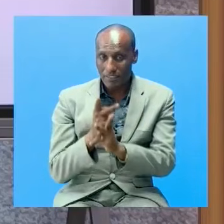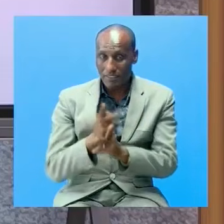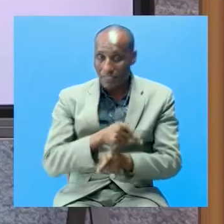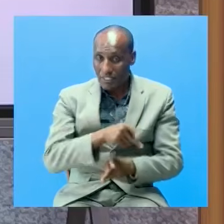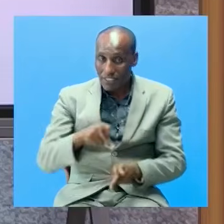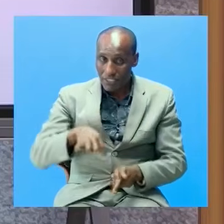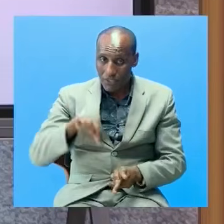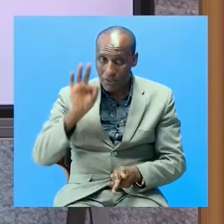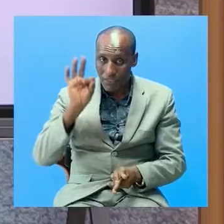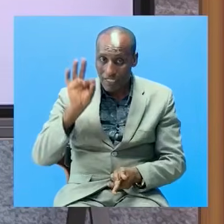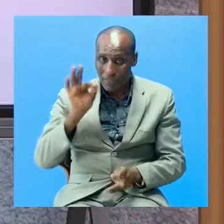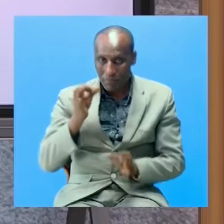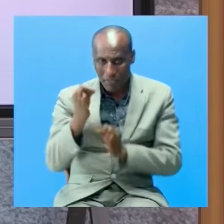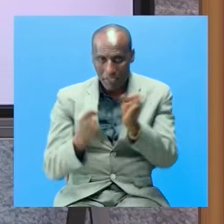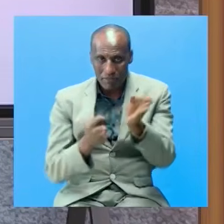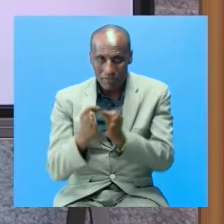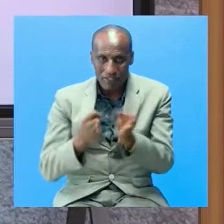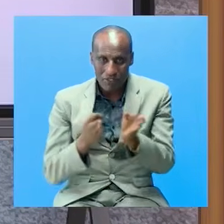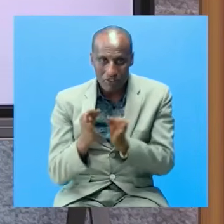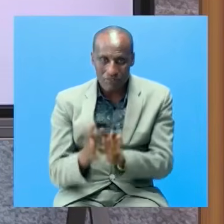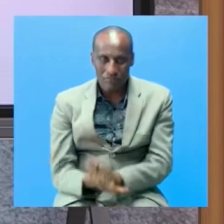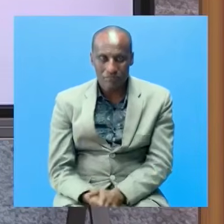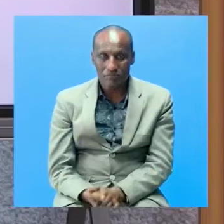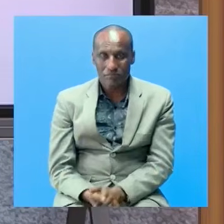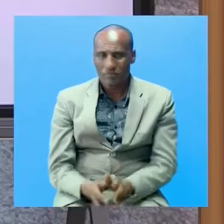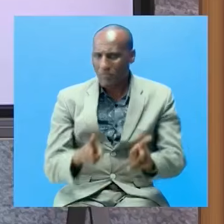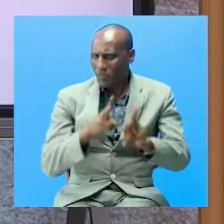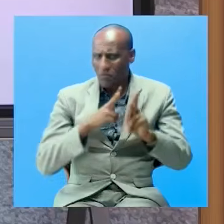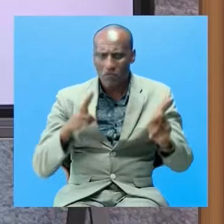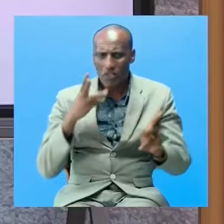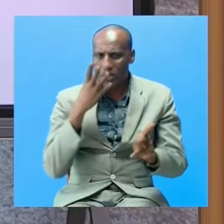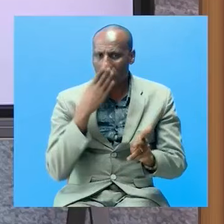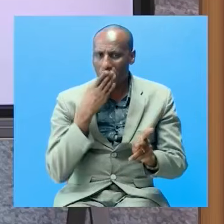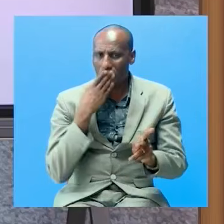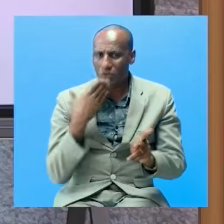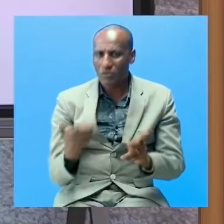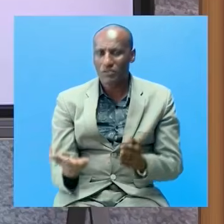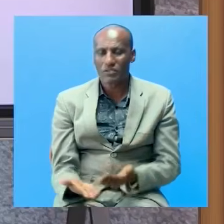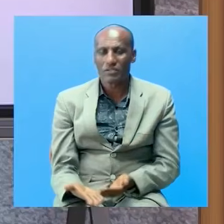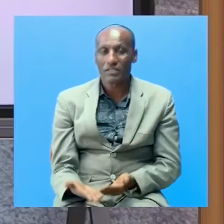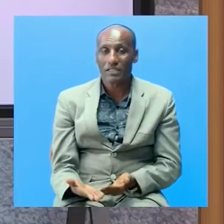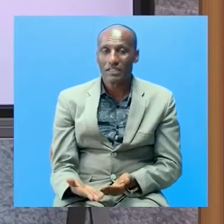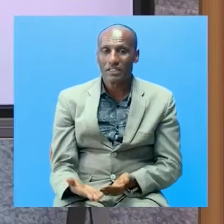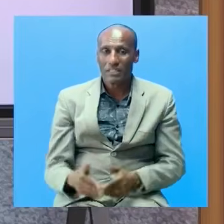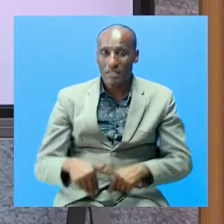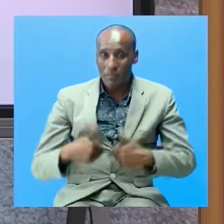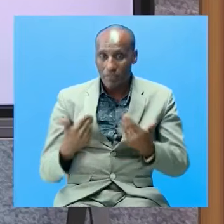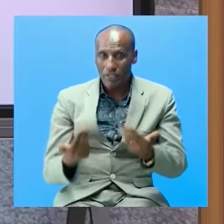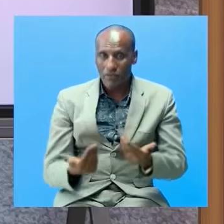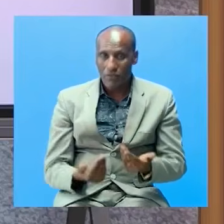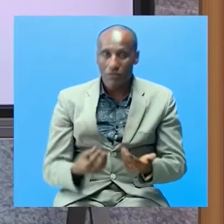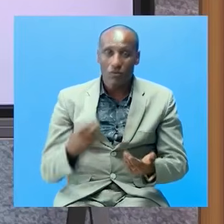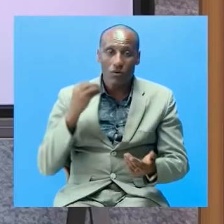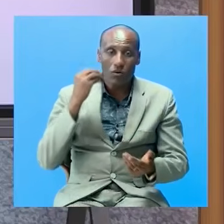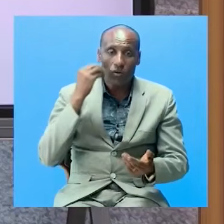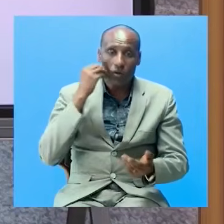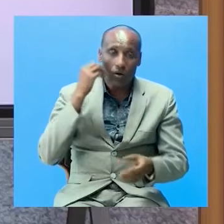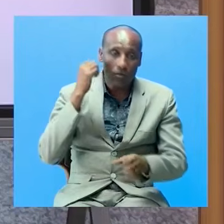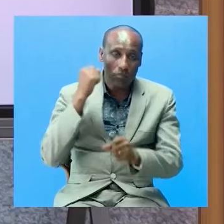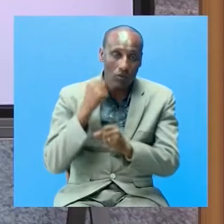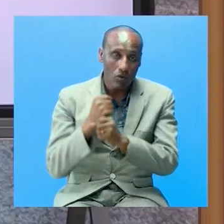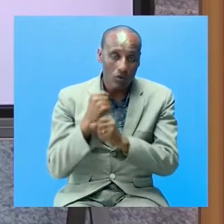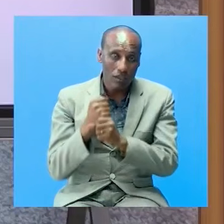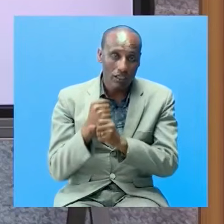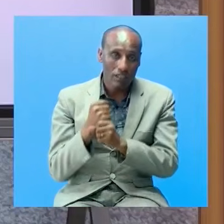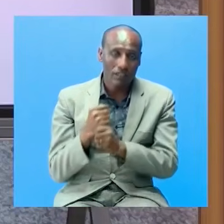possibility that we expect. Did you get my explanation? Very good. Now